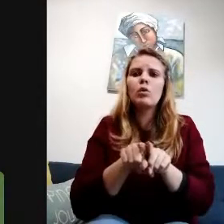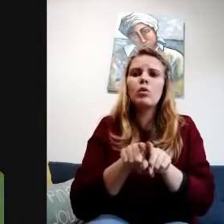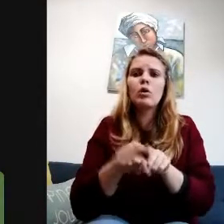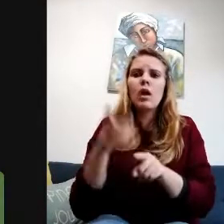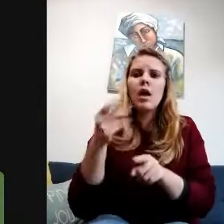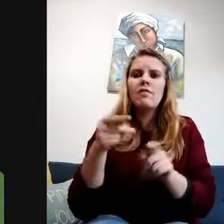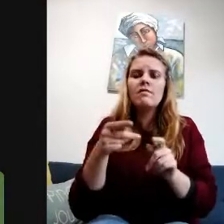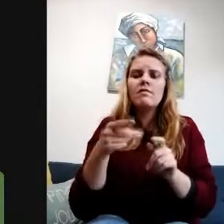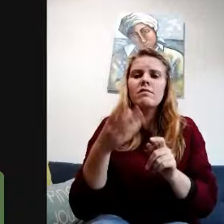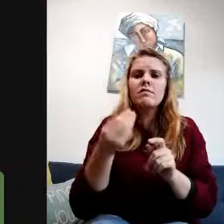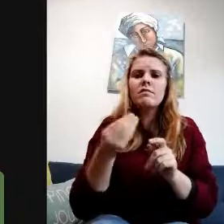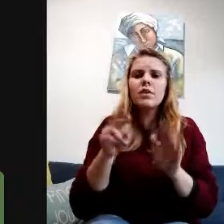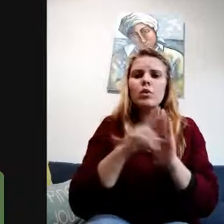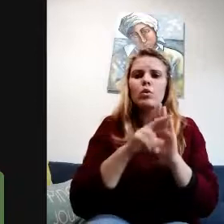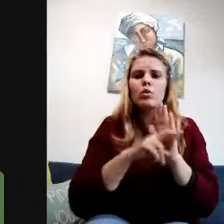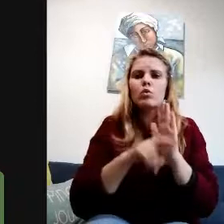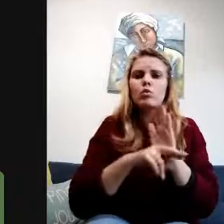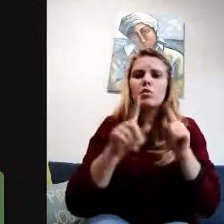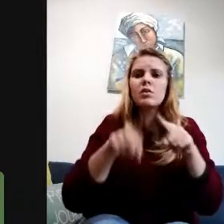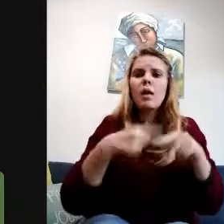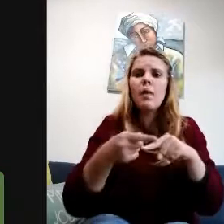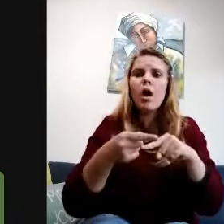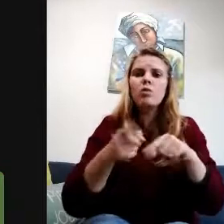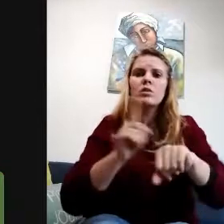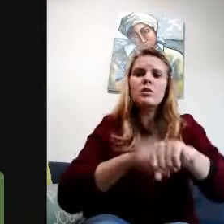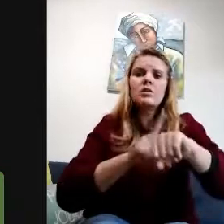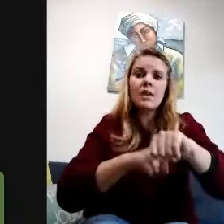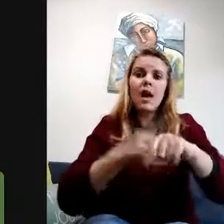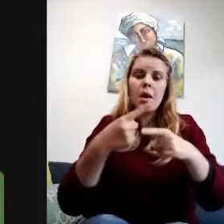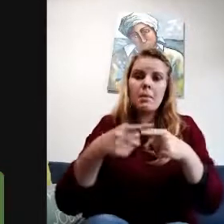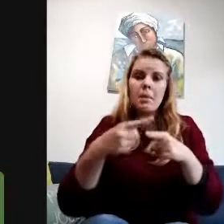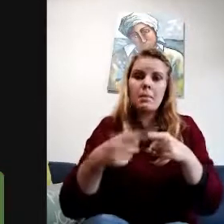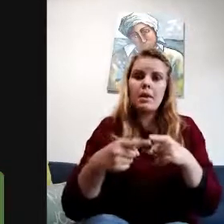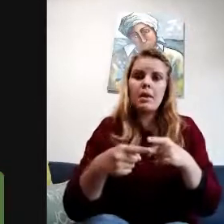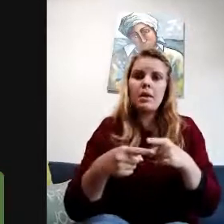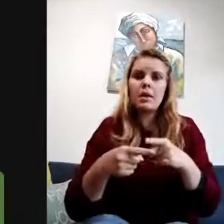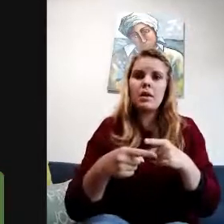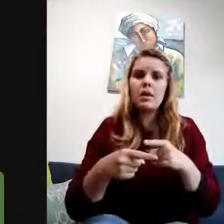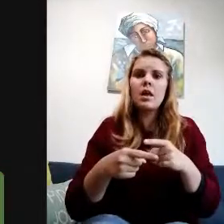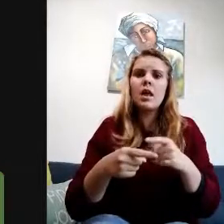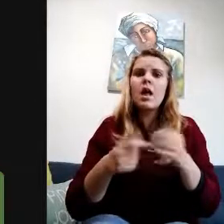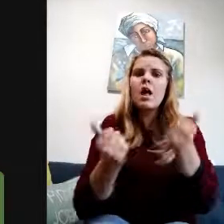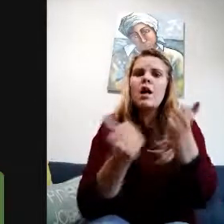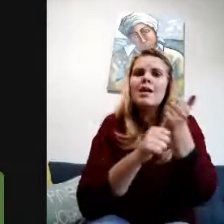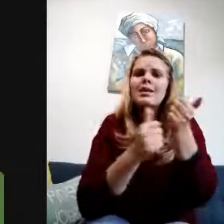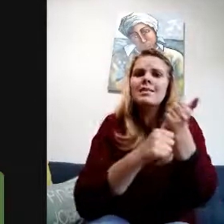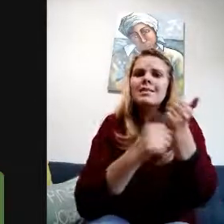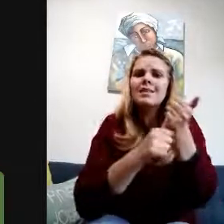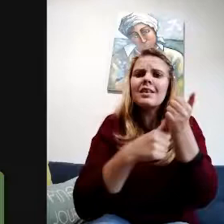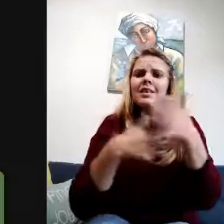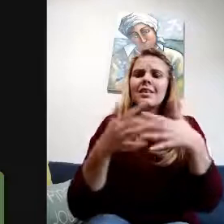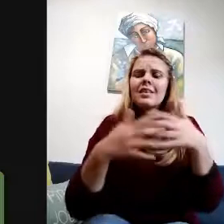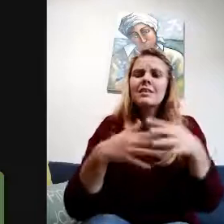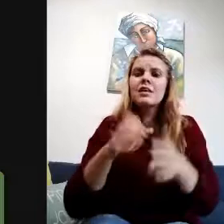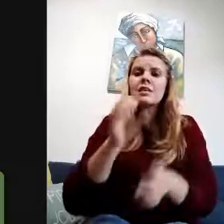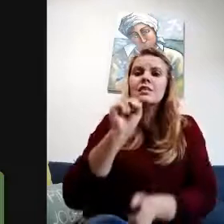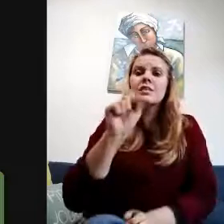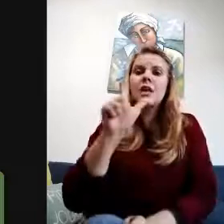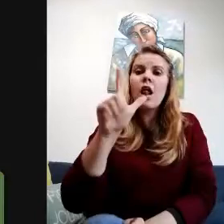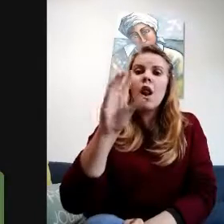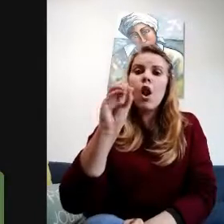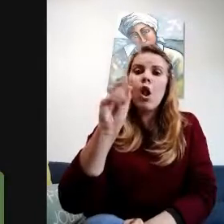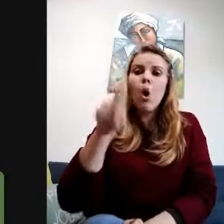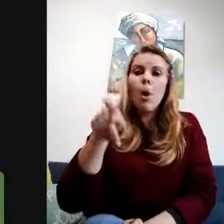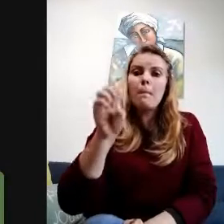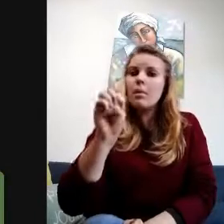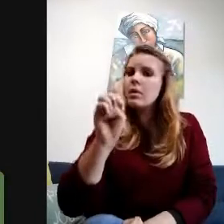about that later. And then distance measuring devices, the guys may use it. Please just not slope or any other indicators,